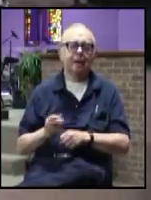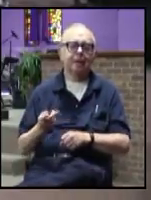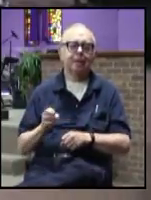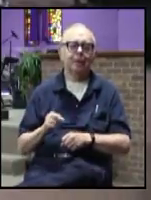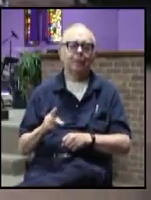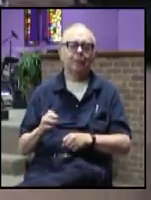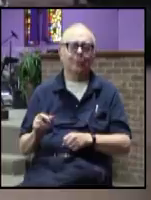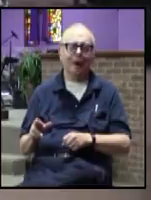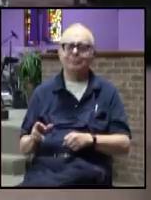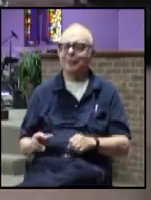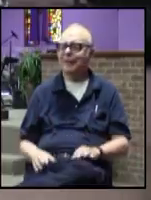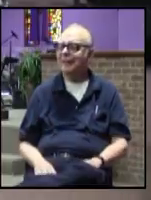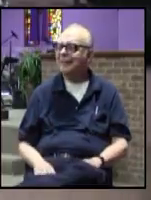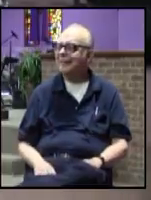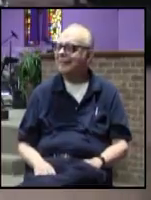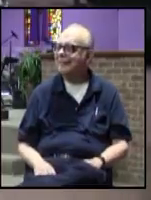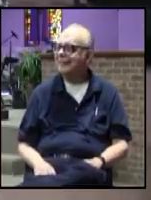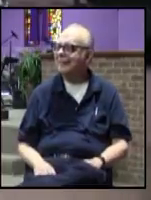Whopper.